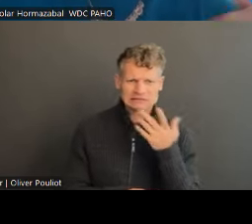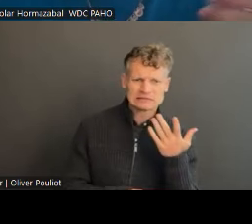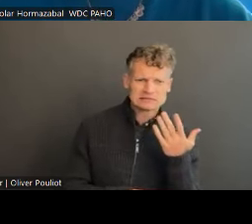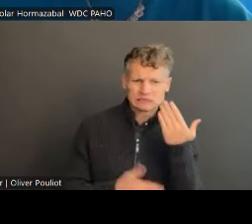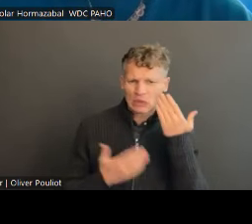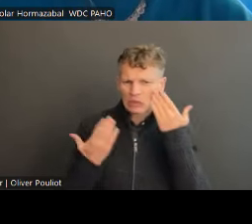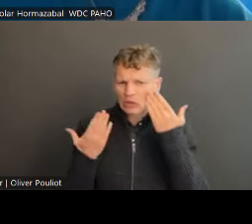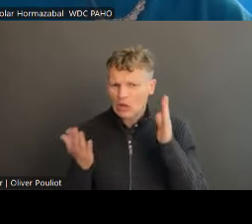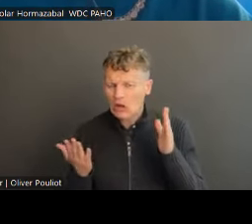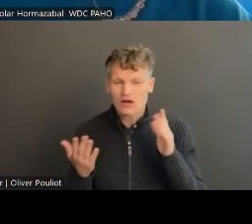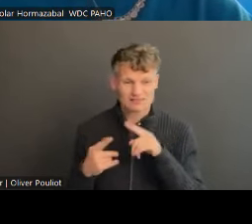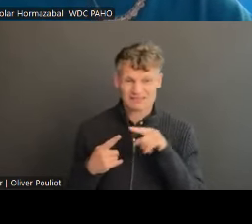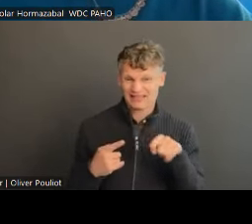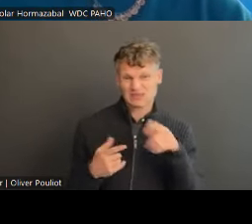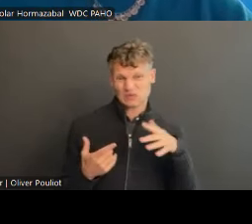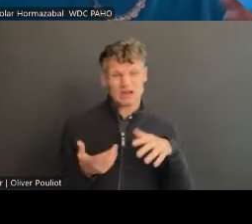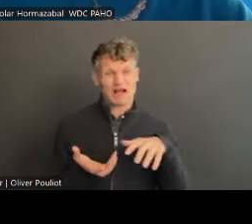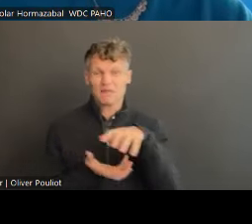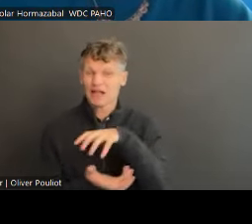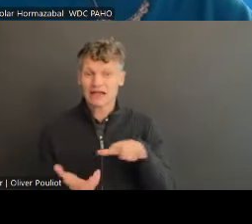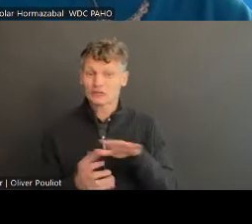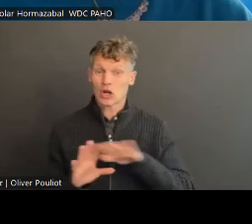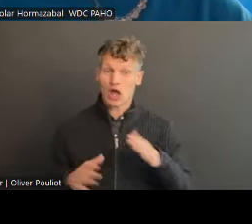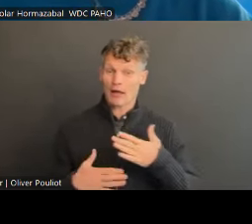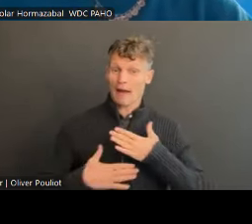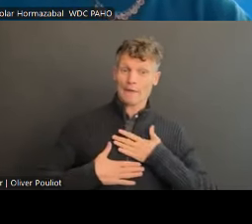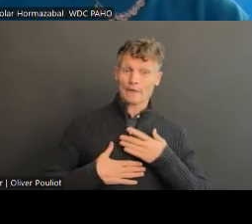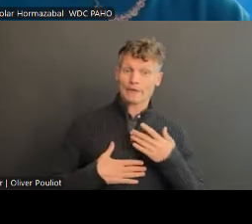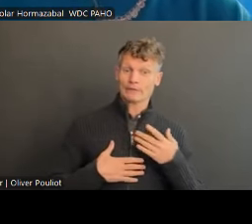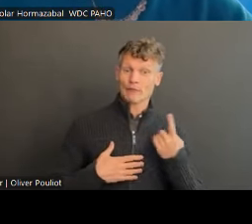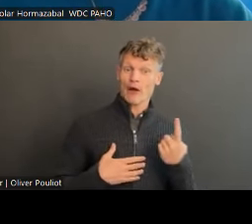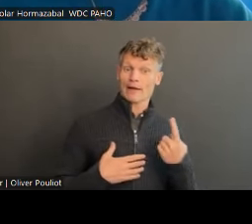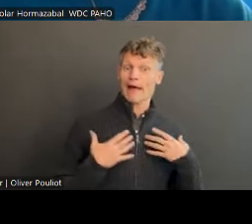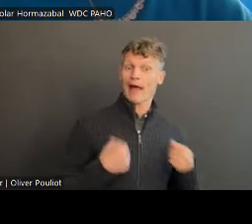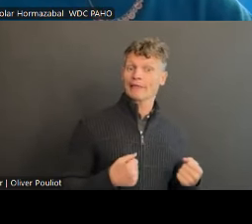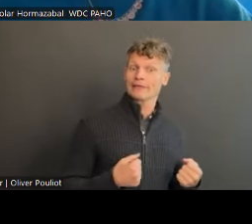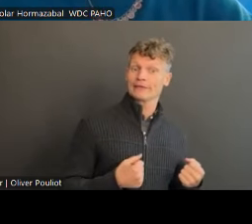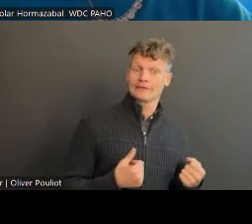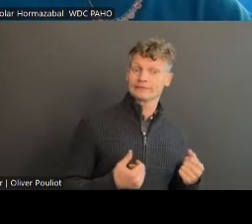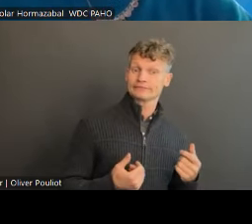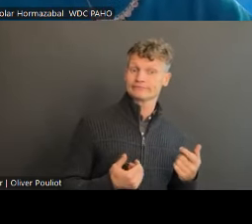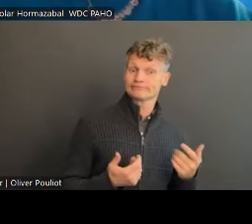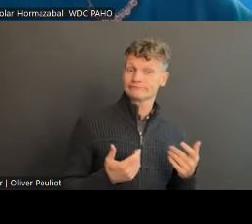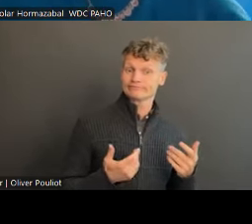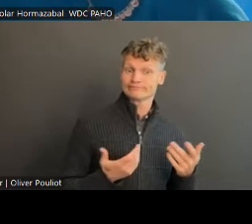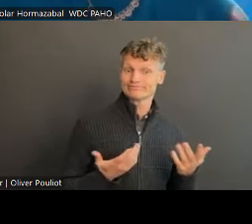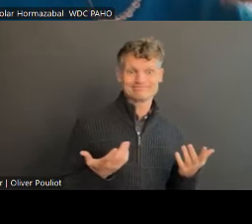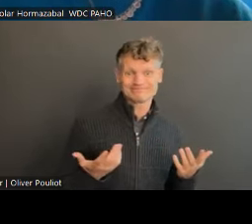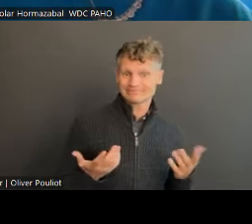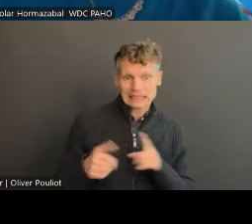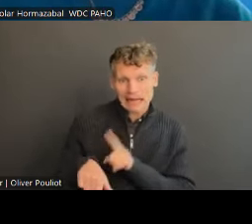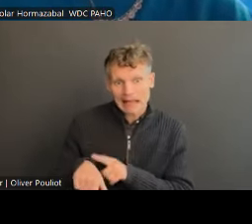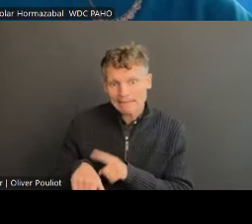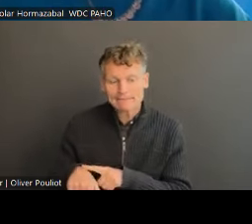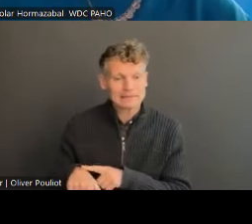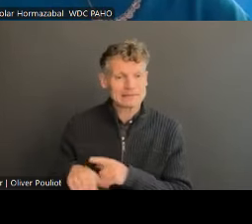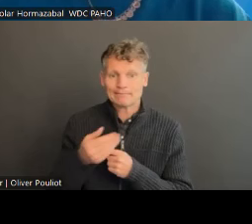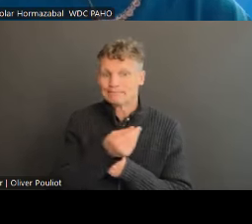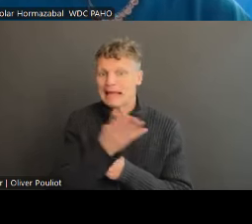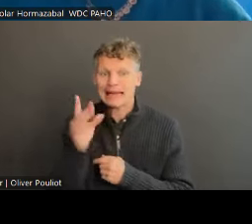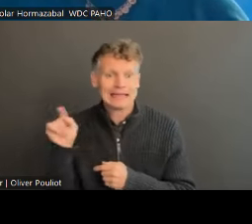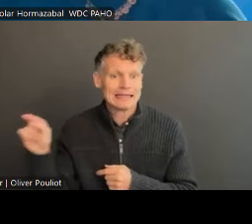do with other sectors. This is not health issue itself, that we have limited time, there's lack of knowledge,